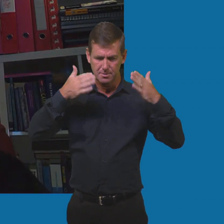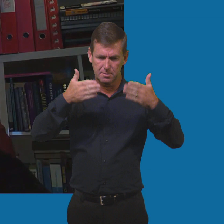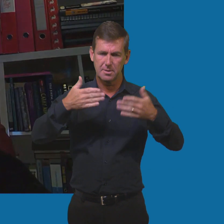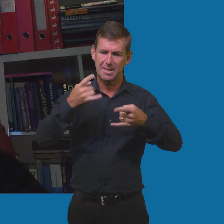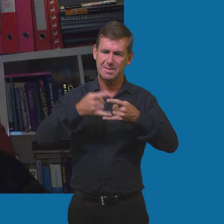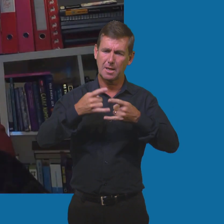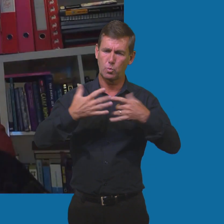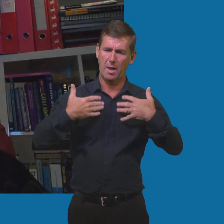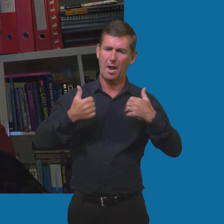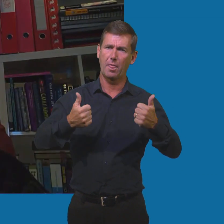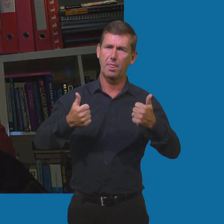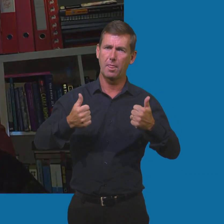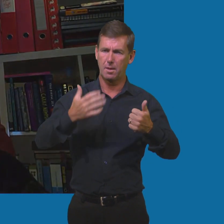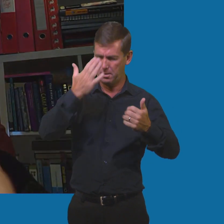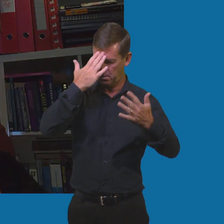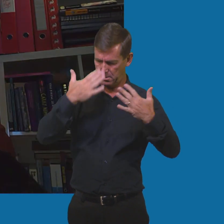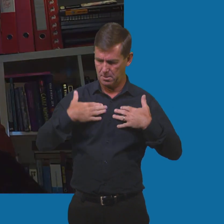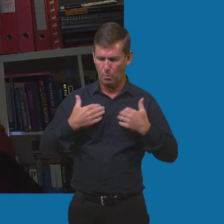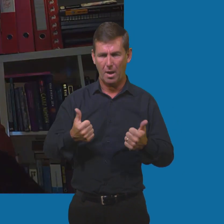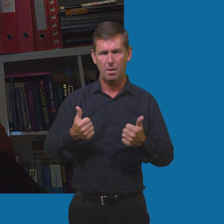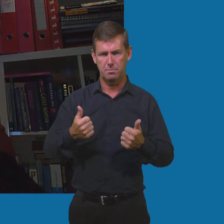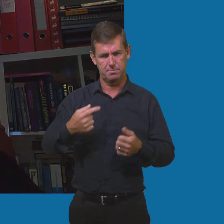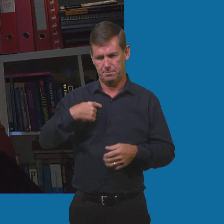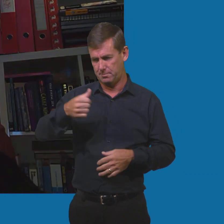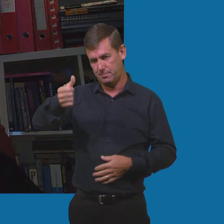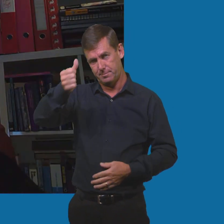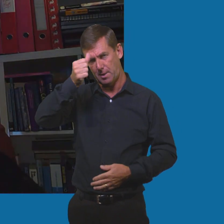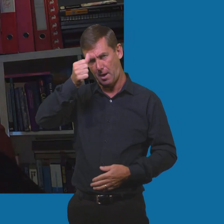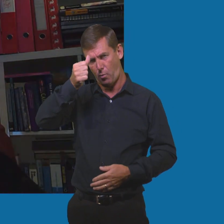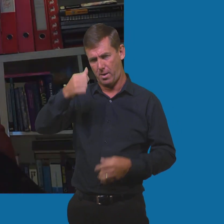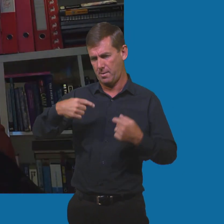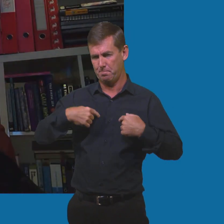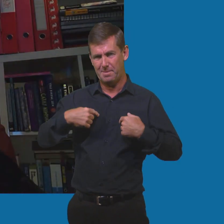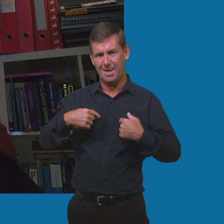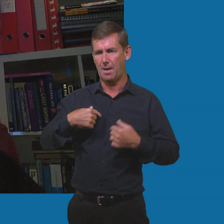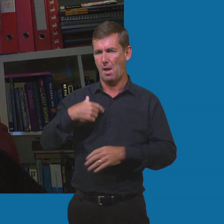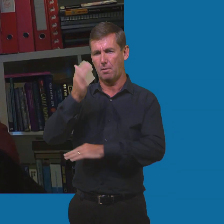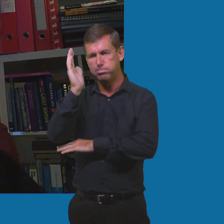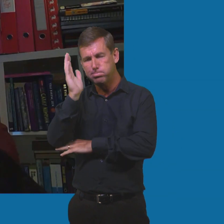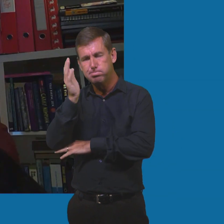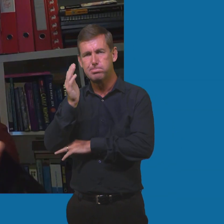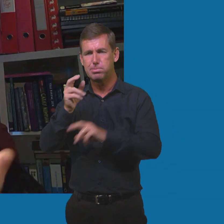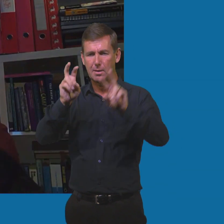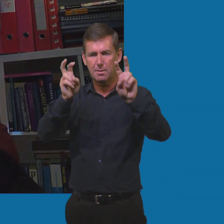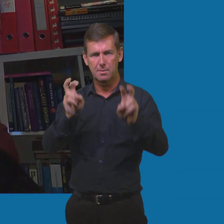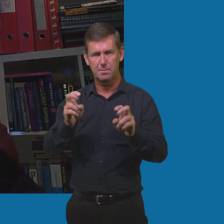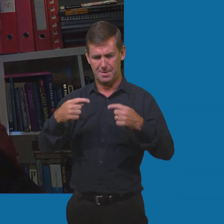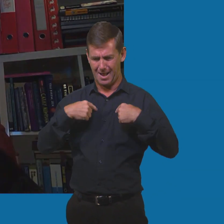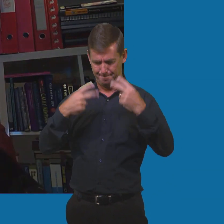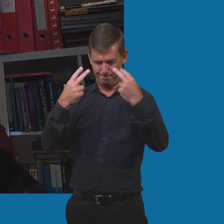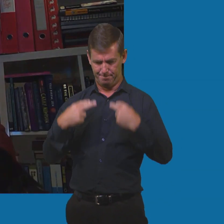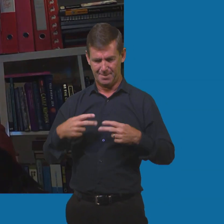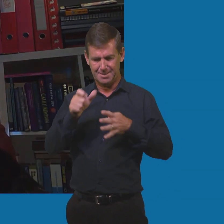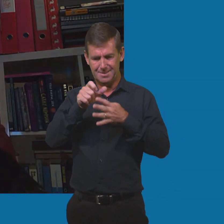well-being. And I'm hyper aware that I'm doing that and I'm talking about these issues as somebody who is visibly